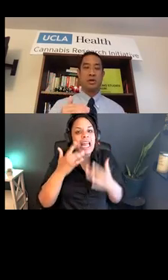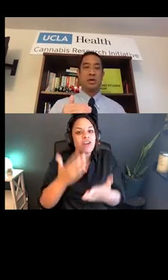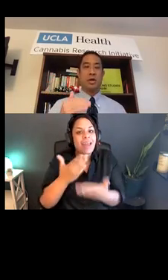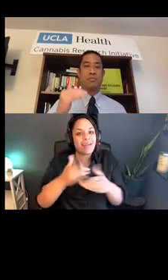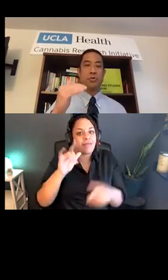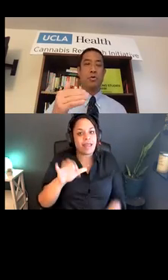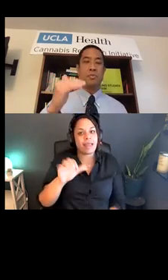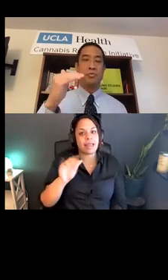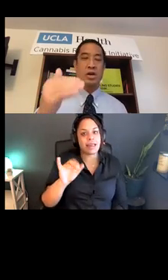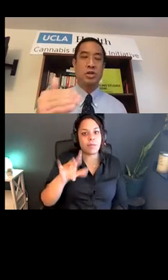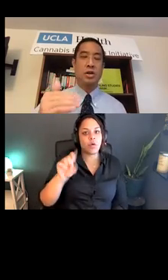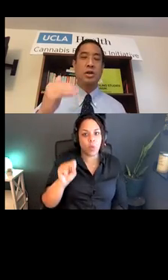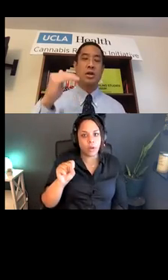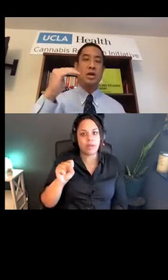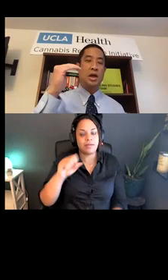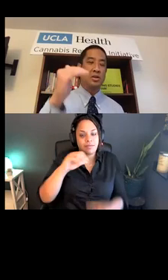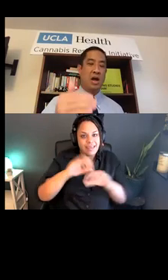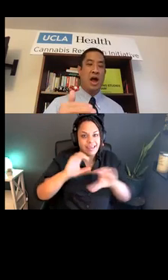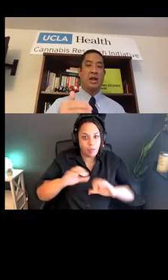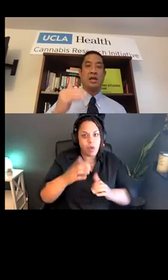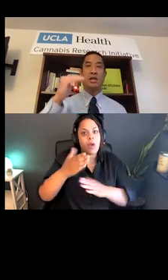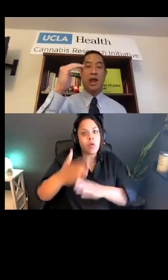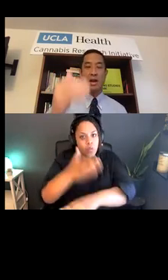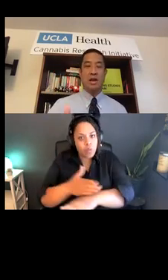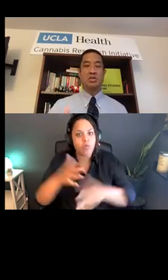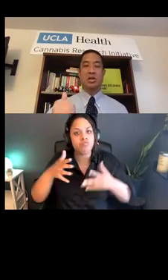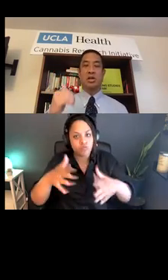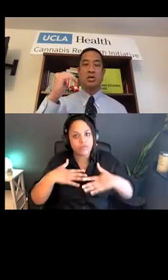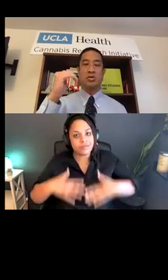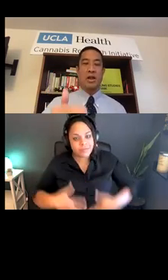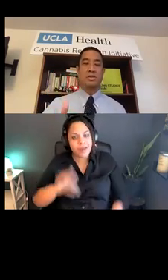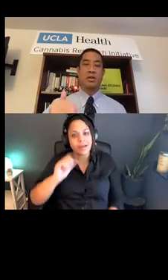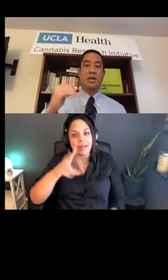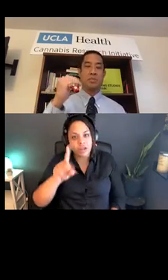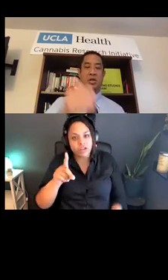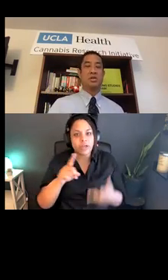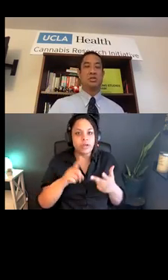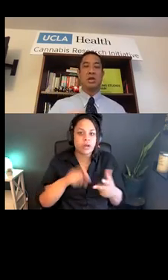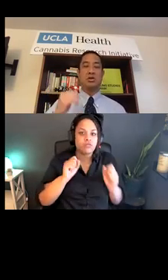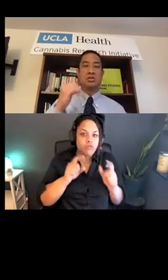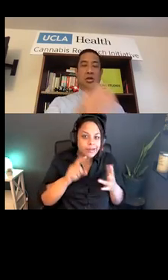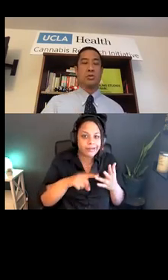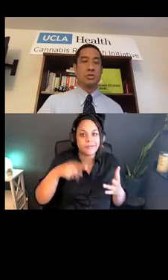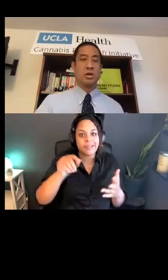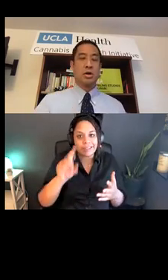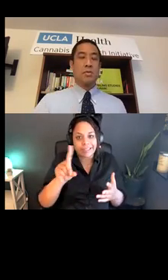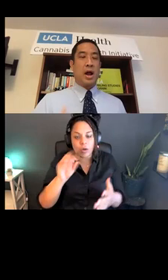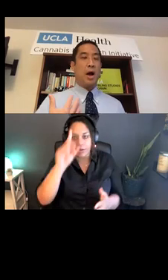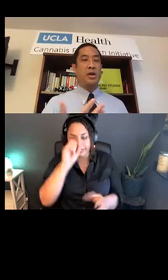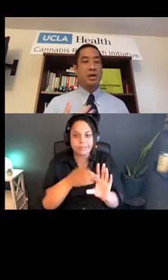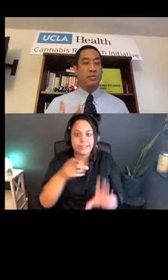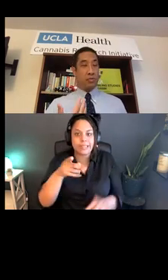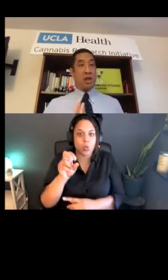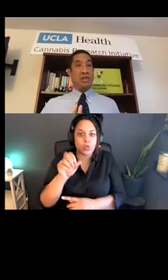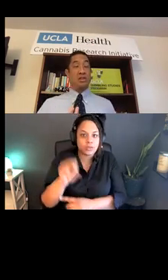cannabinoids improve depression, anxiety, ADHD, Tourette's, PTSD, or psychosis. But how